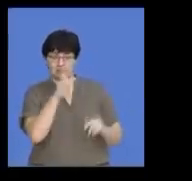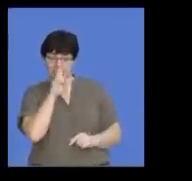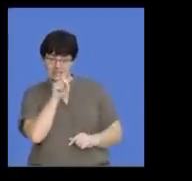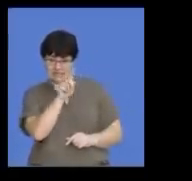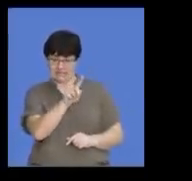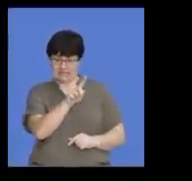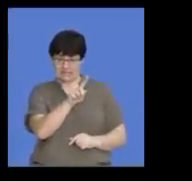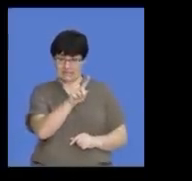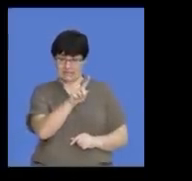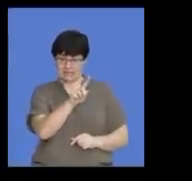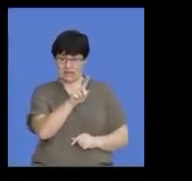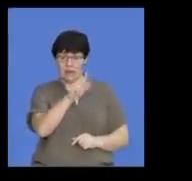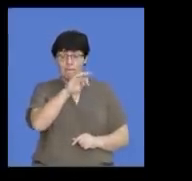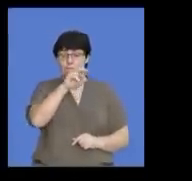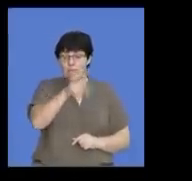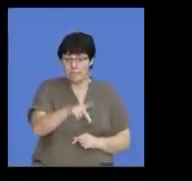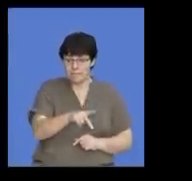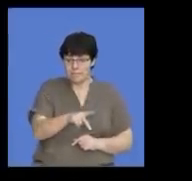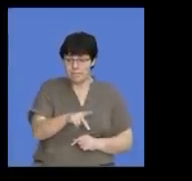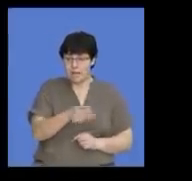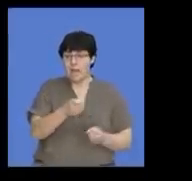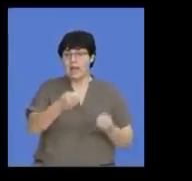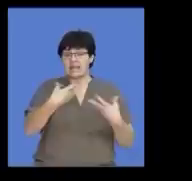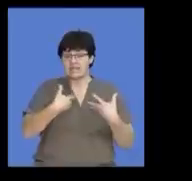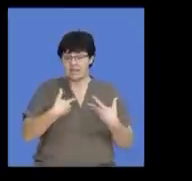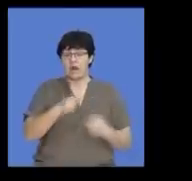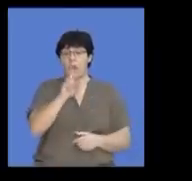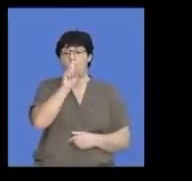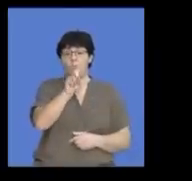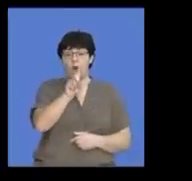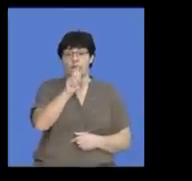the map on the map. It's given as